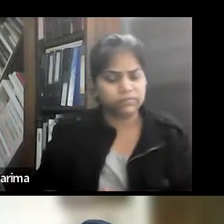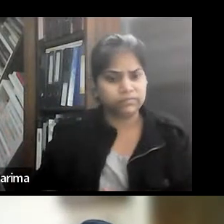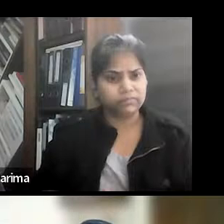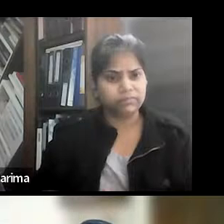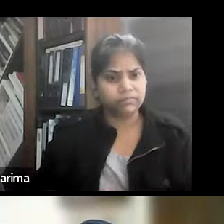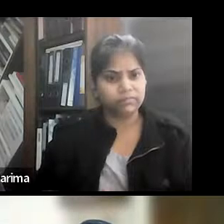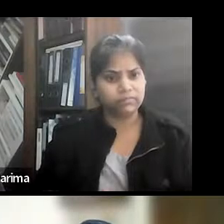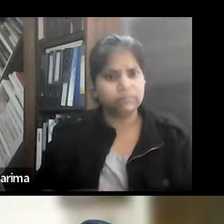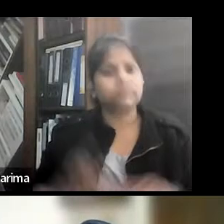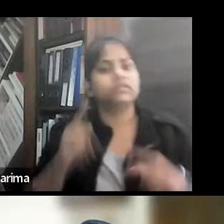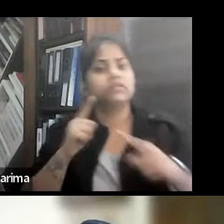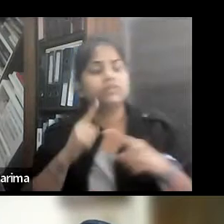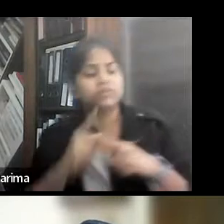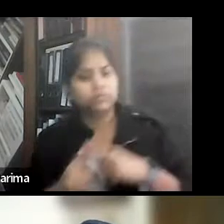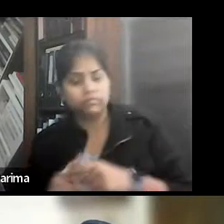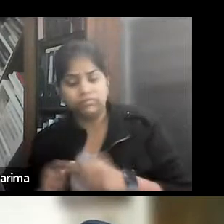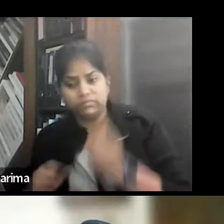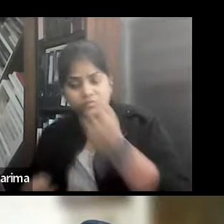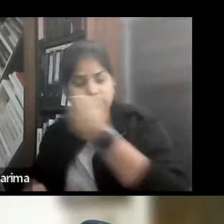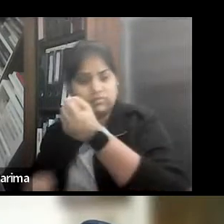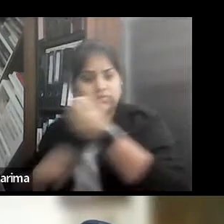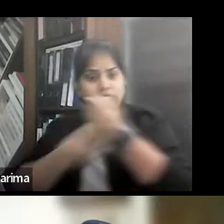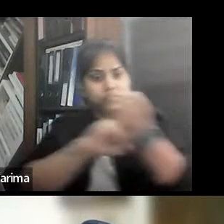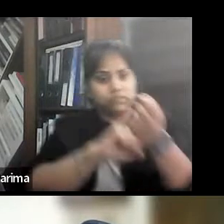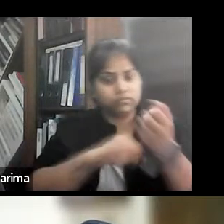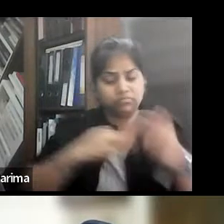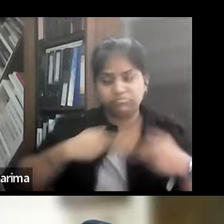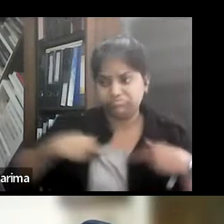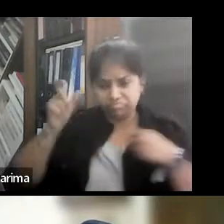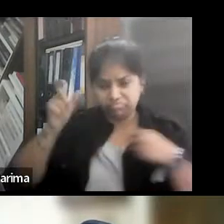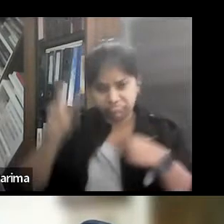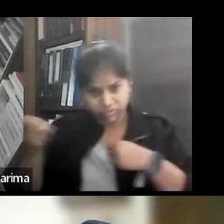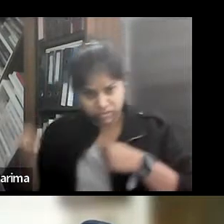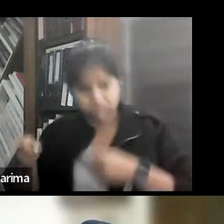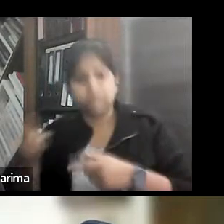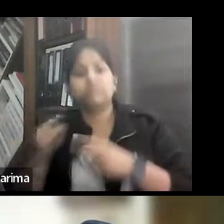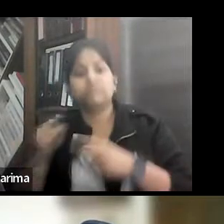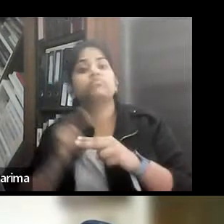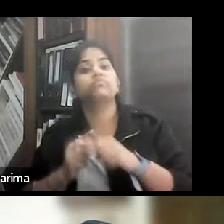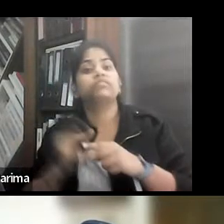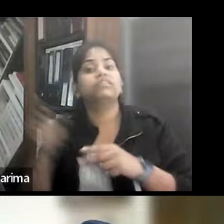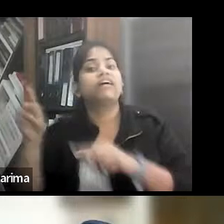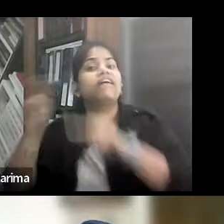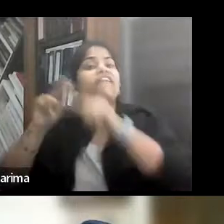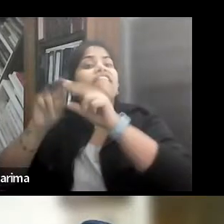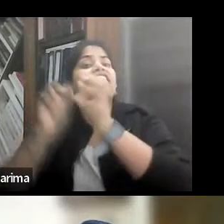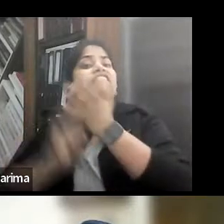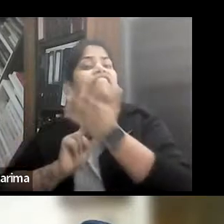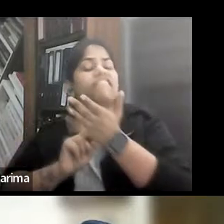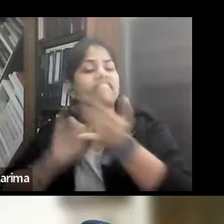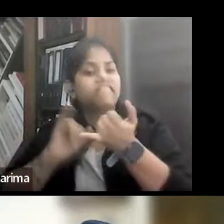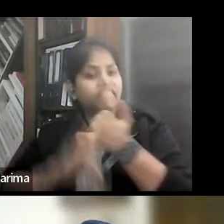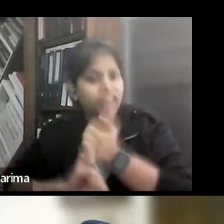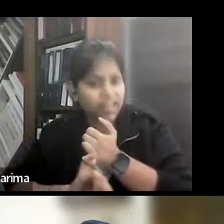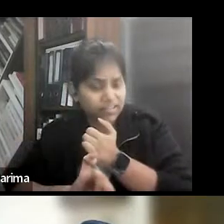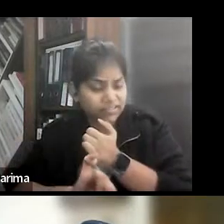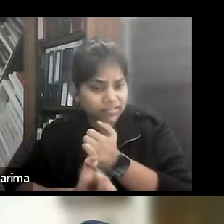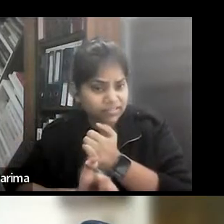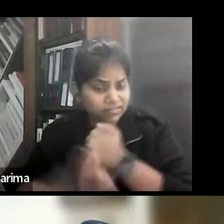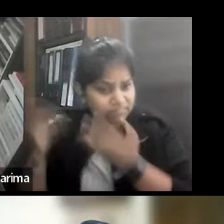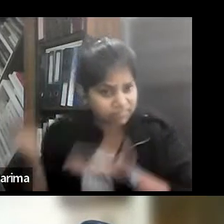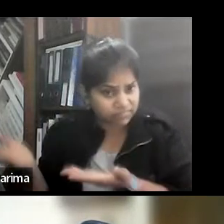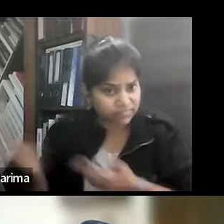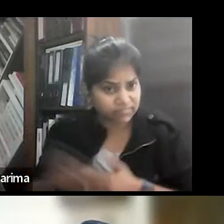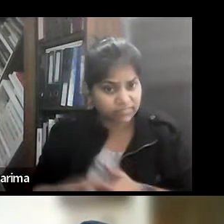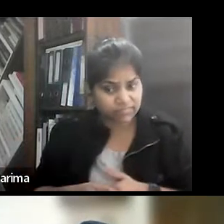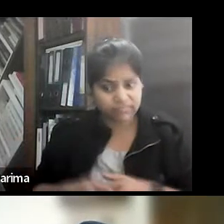disabilities and the supporters or advocates or their fans. So even though